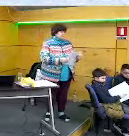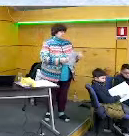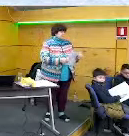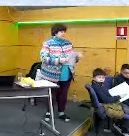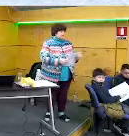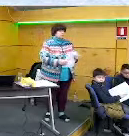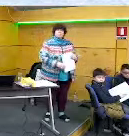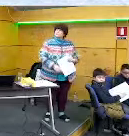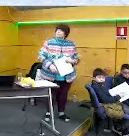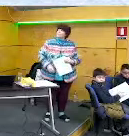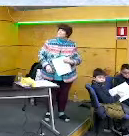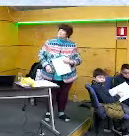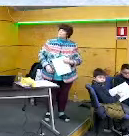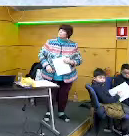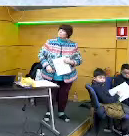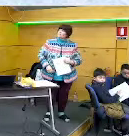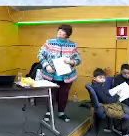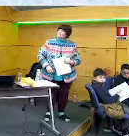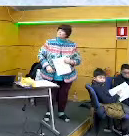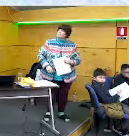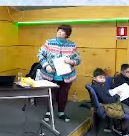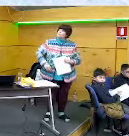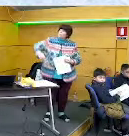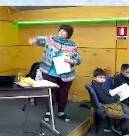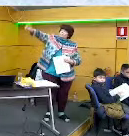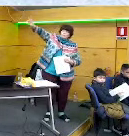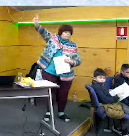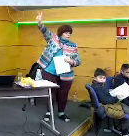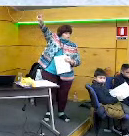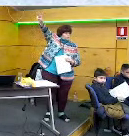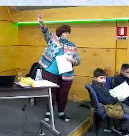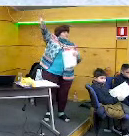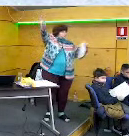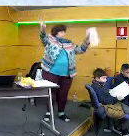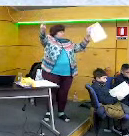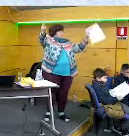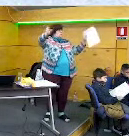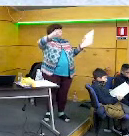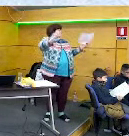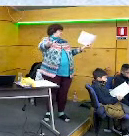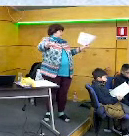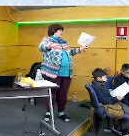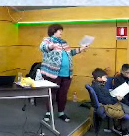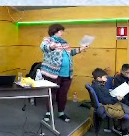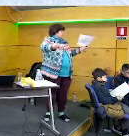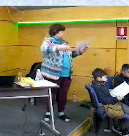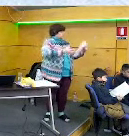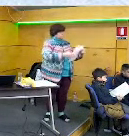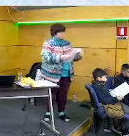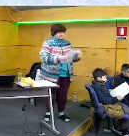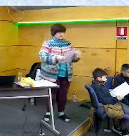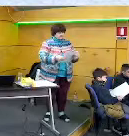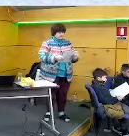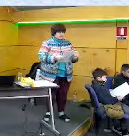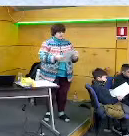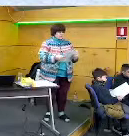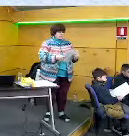puppy plays piano. Is there anything there? Well, the quotation marks because it's the title.